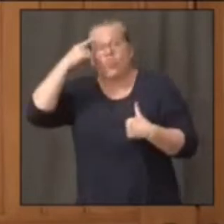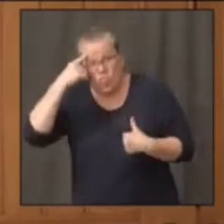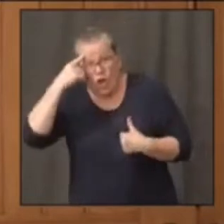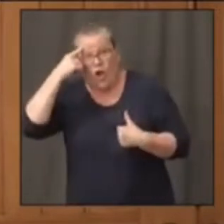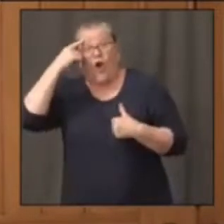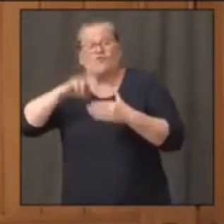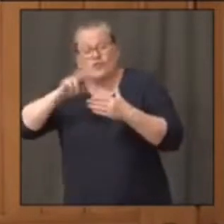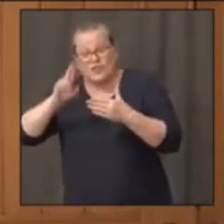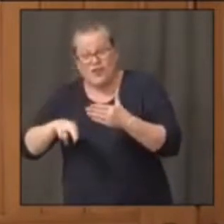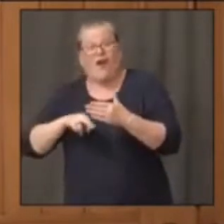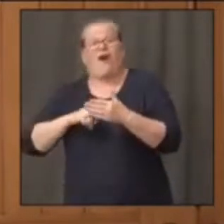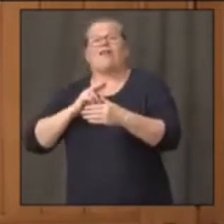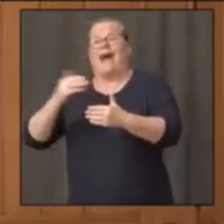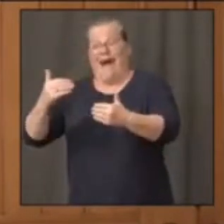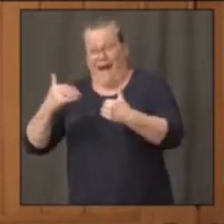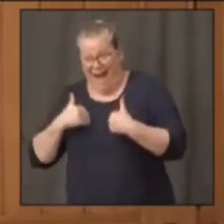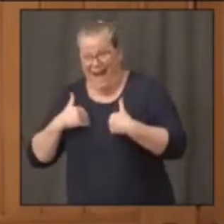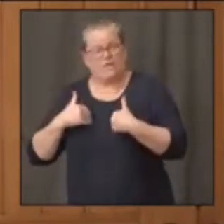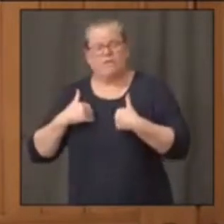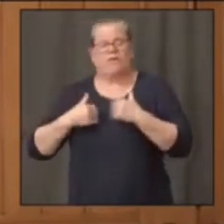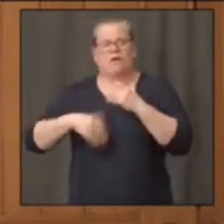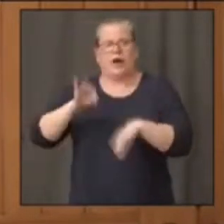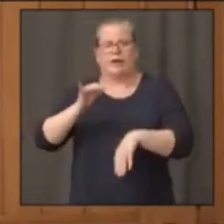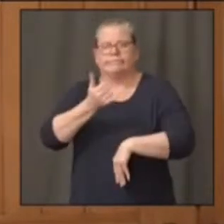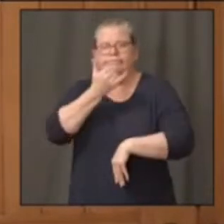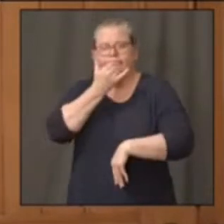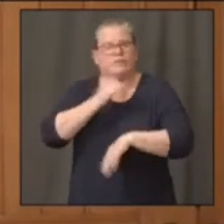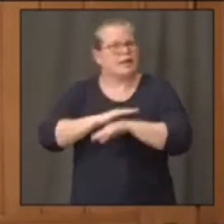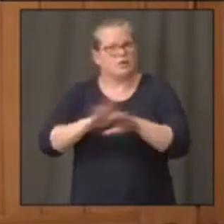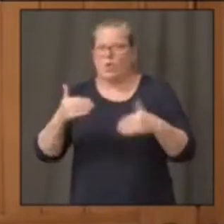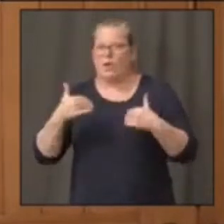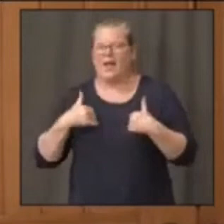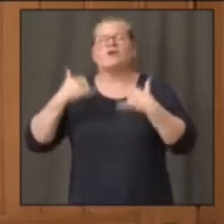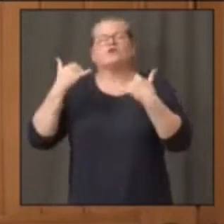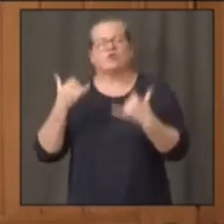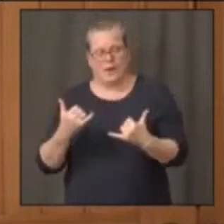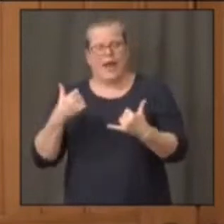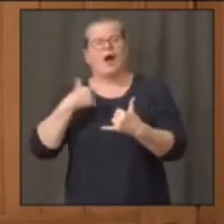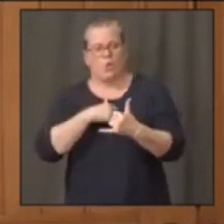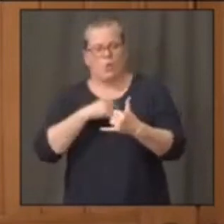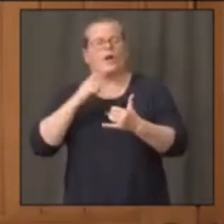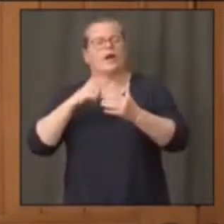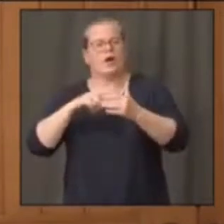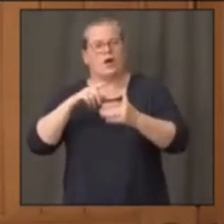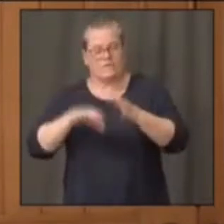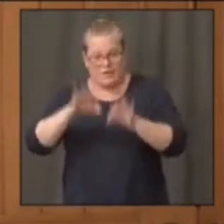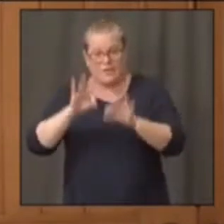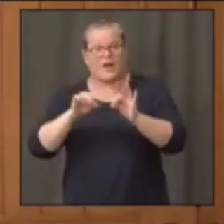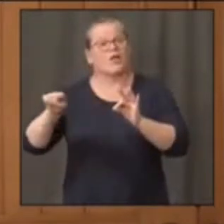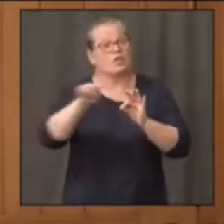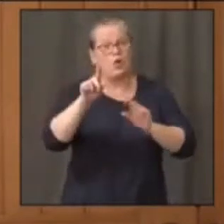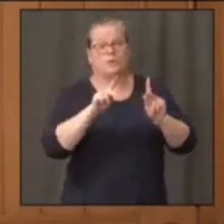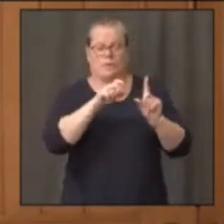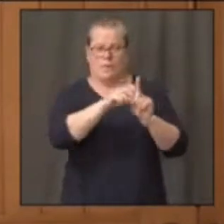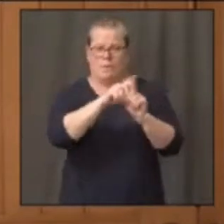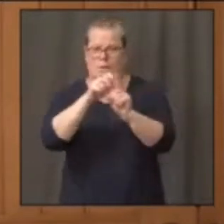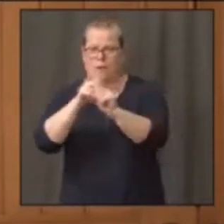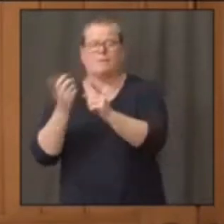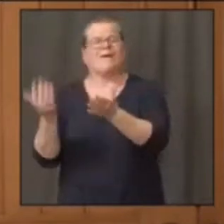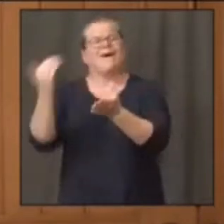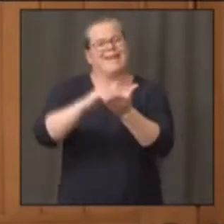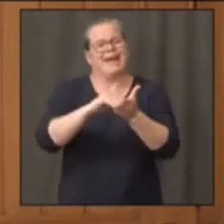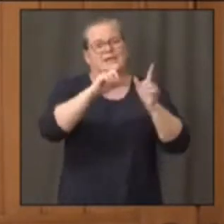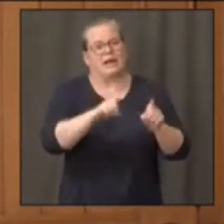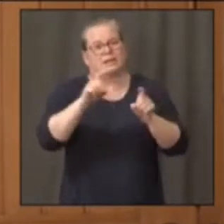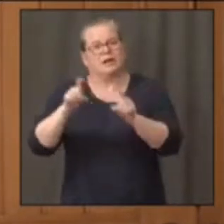epidemiology team is working with each of them to figure out the right actions going forward. But I do want to thank our public health team for first